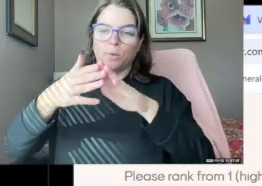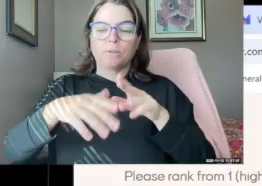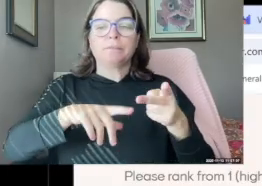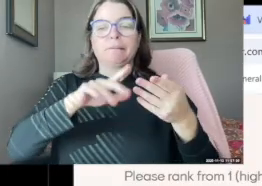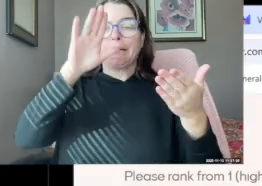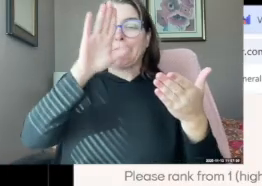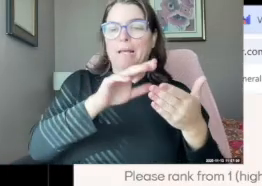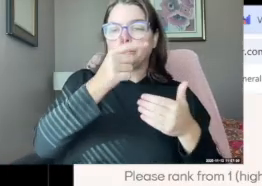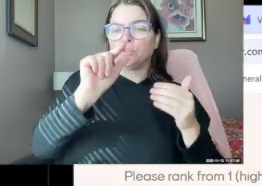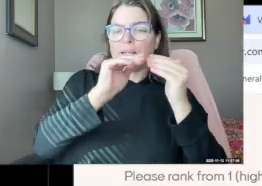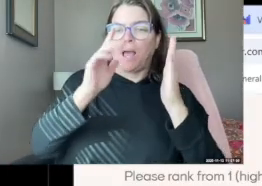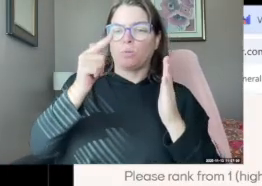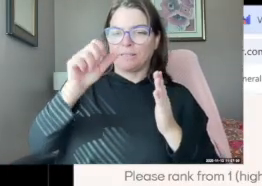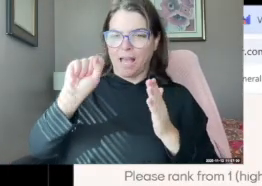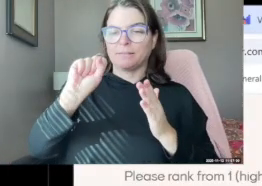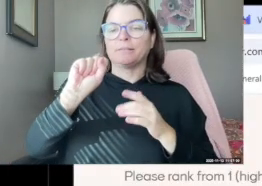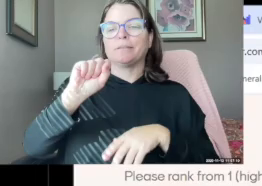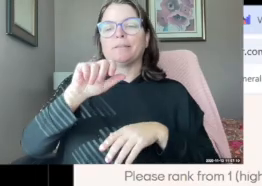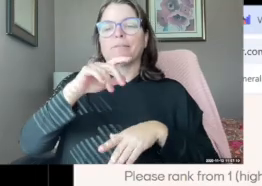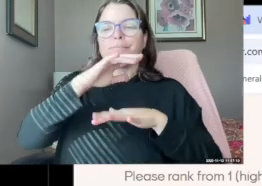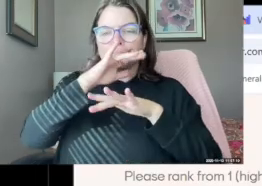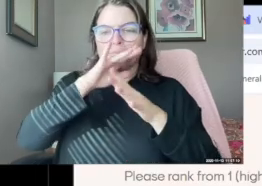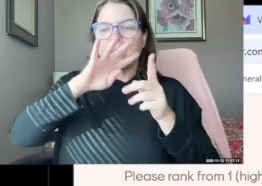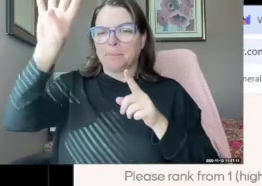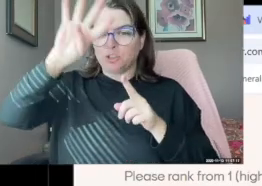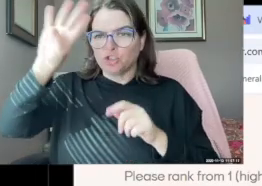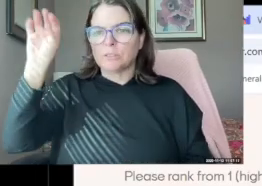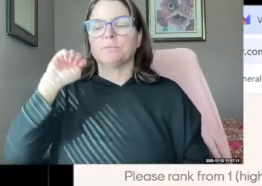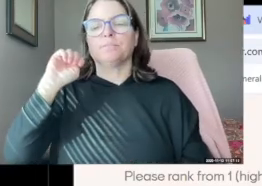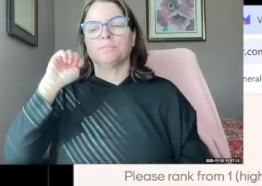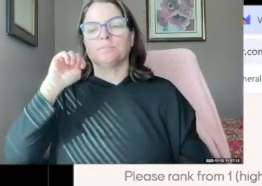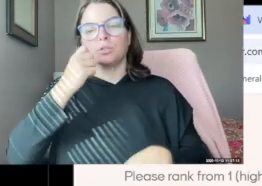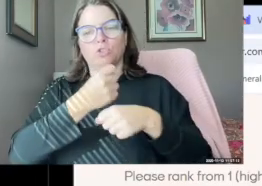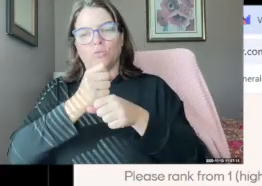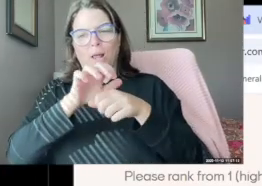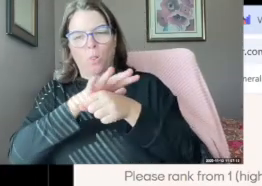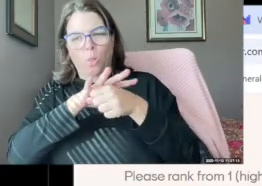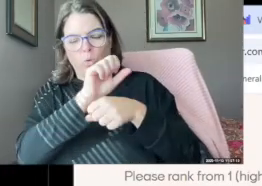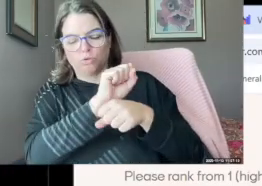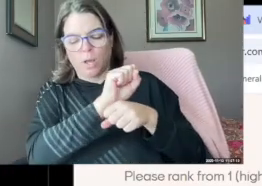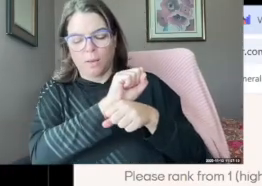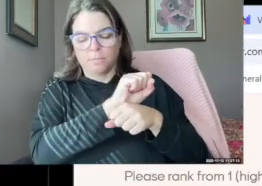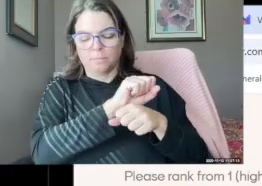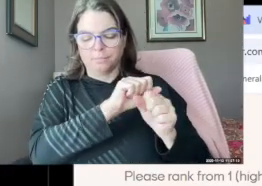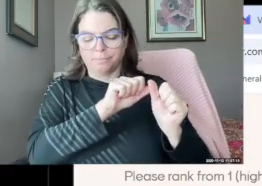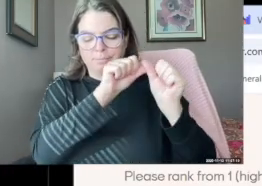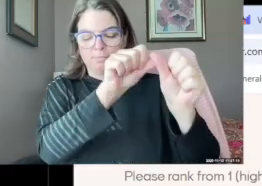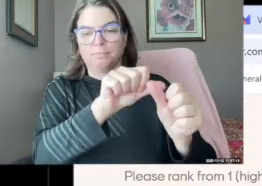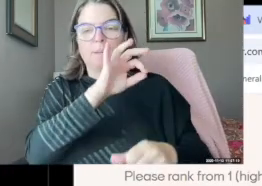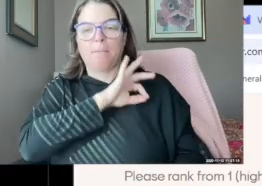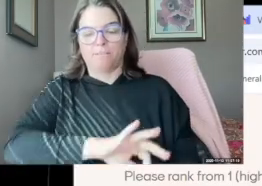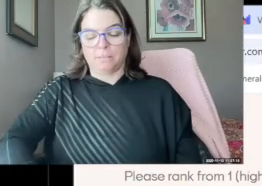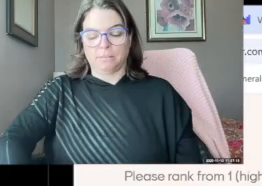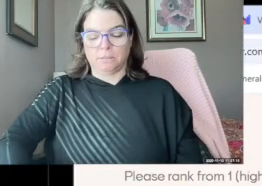services, supporting underserved and overburdened communities, reducing greenhouse gas and